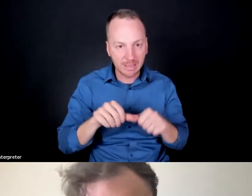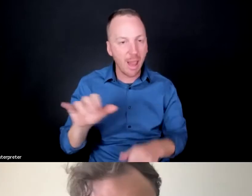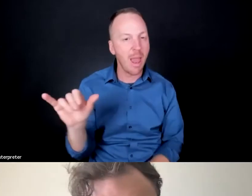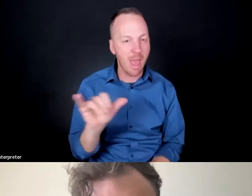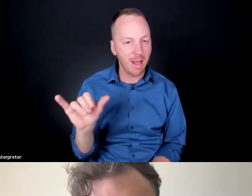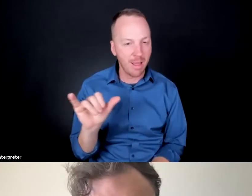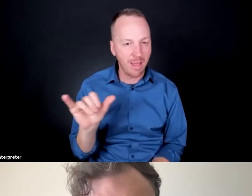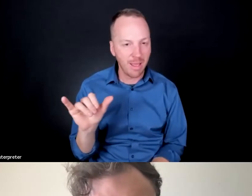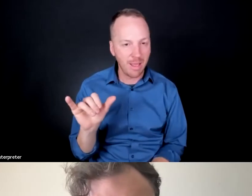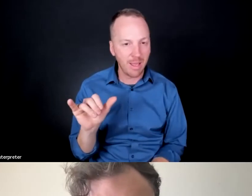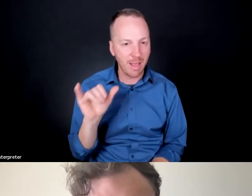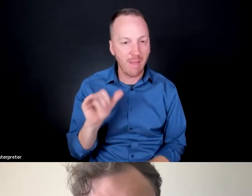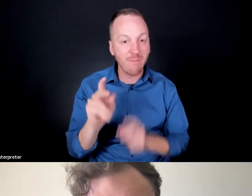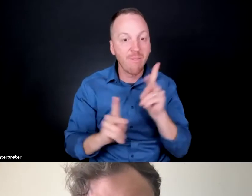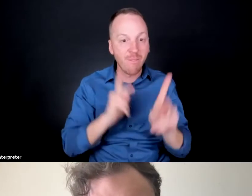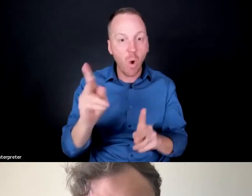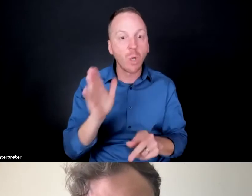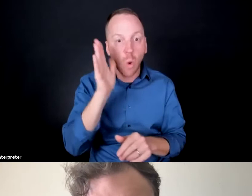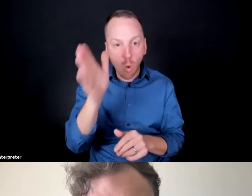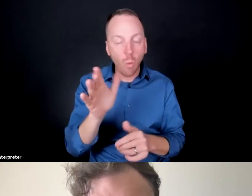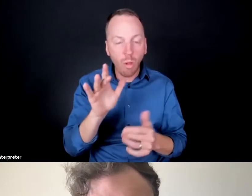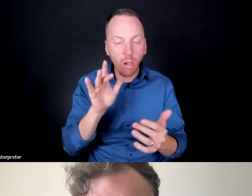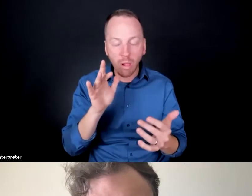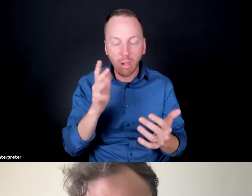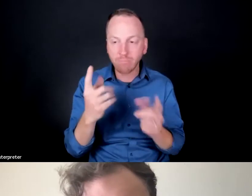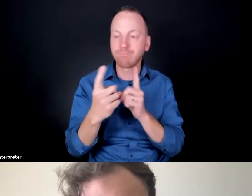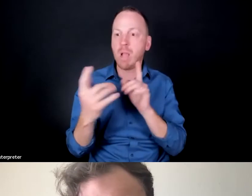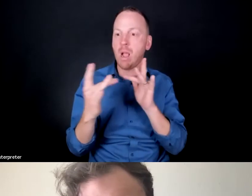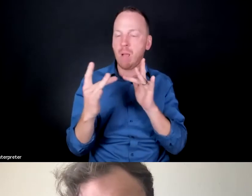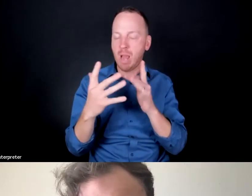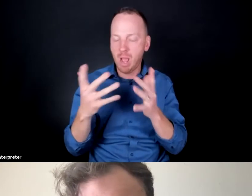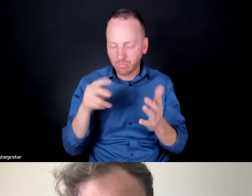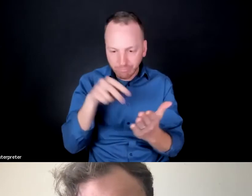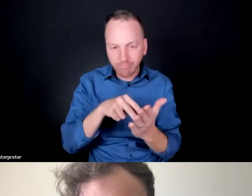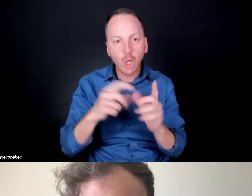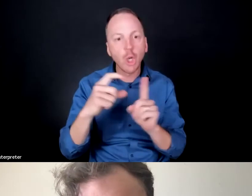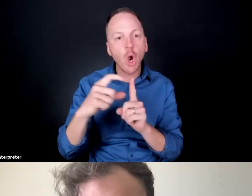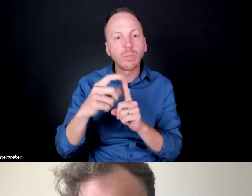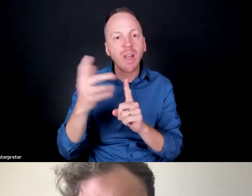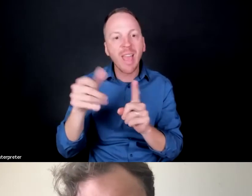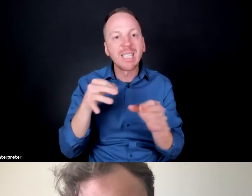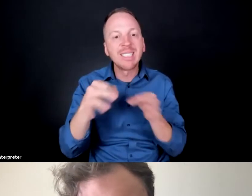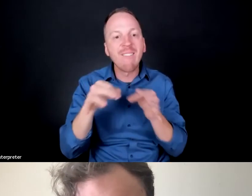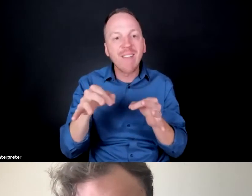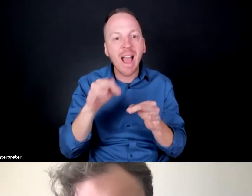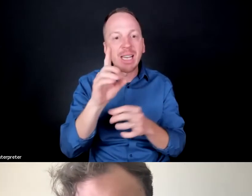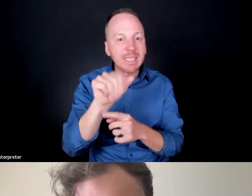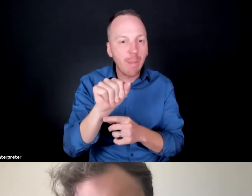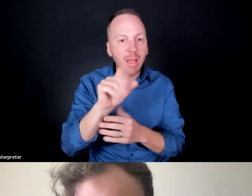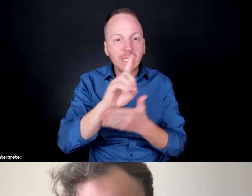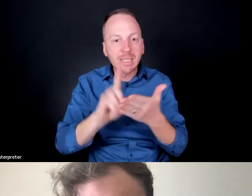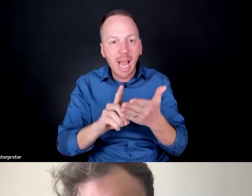likely that folks will come into contact with terms that define what disability in design is or can